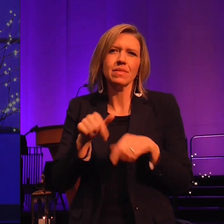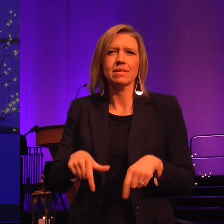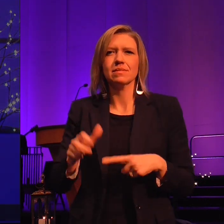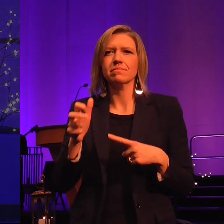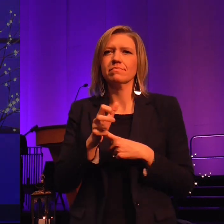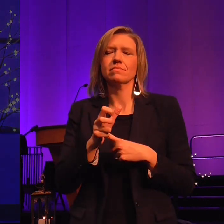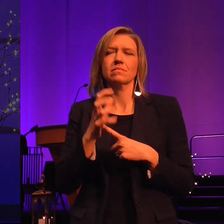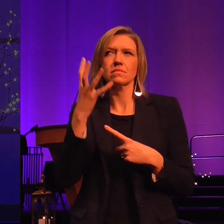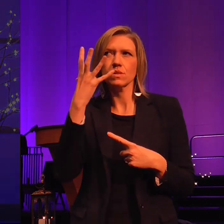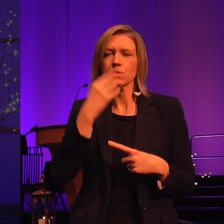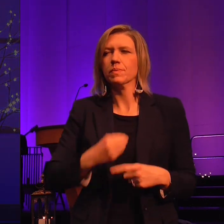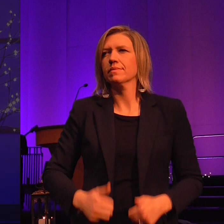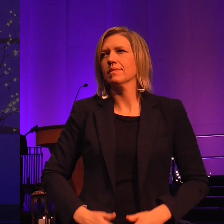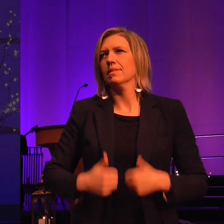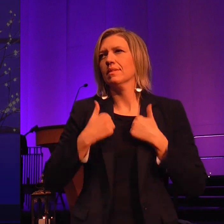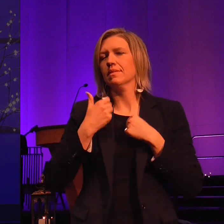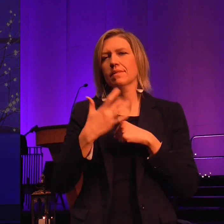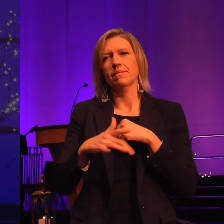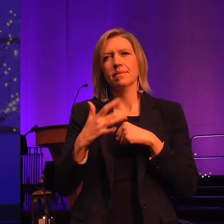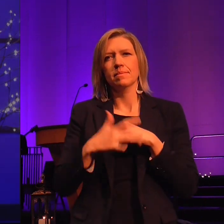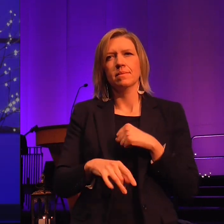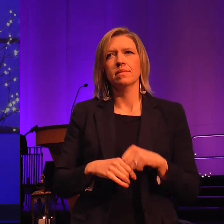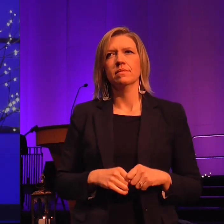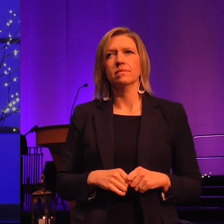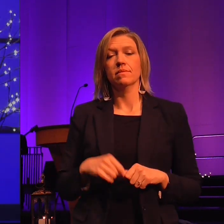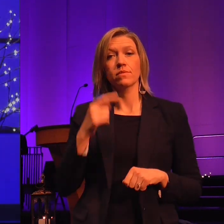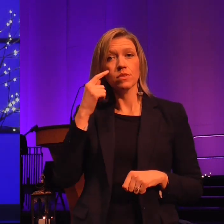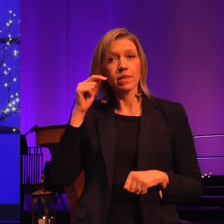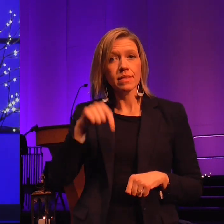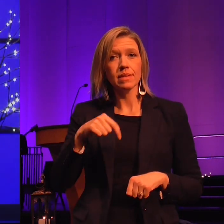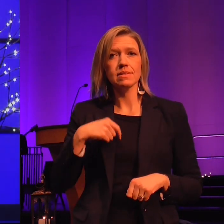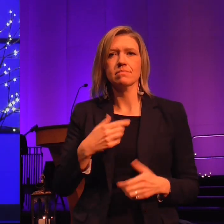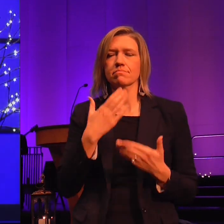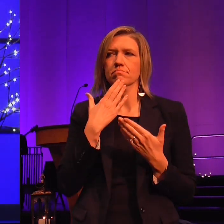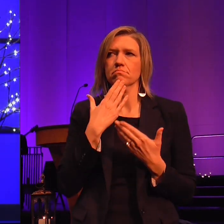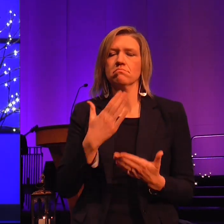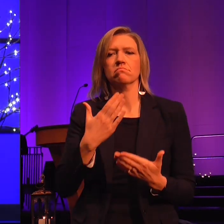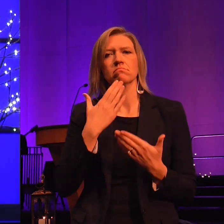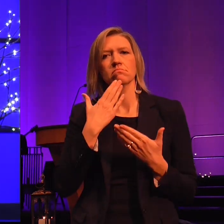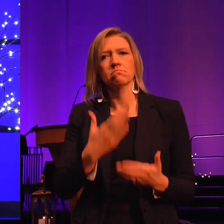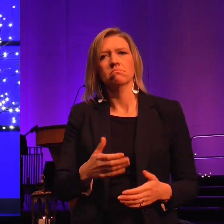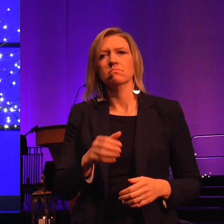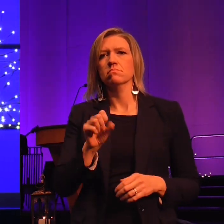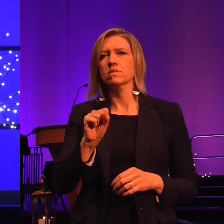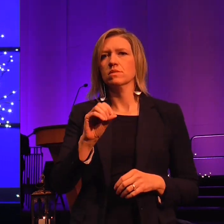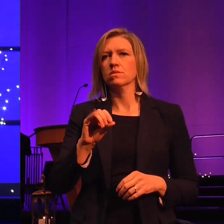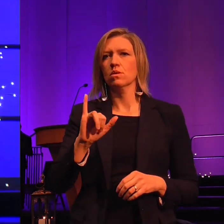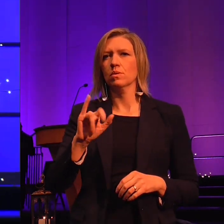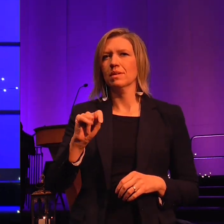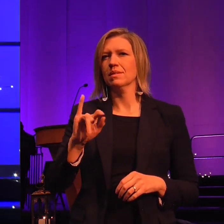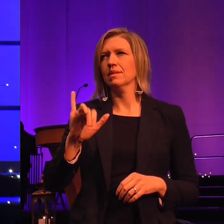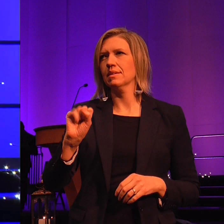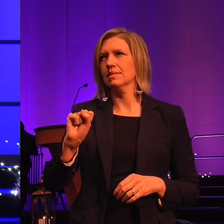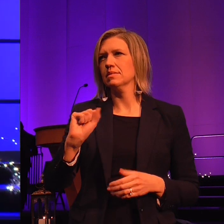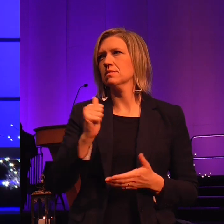us. For this I give great thanks. So it is.